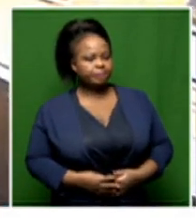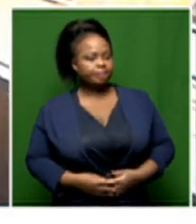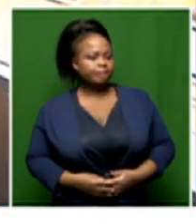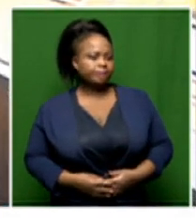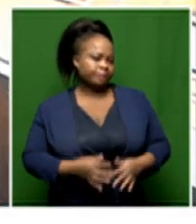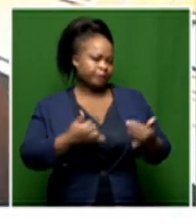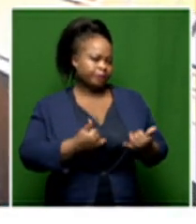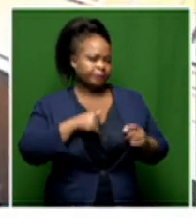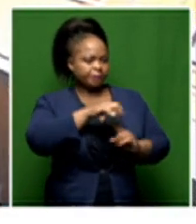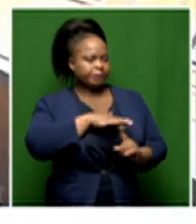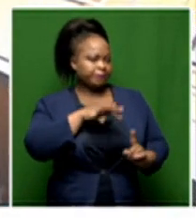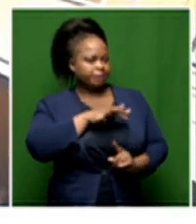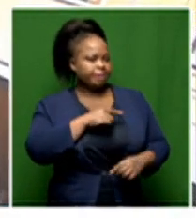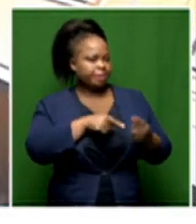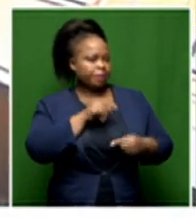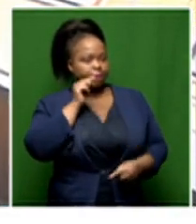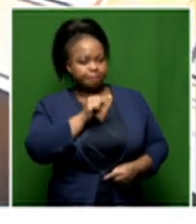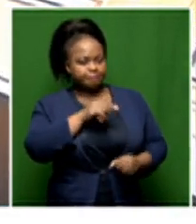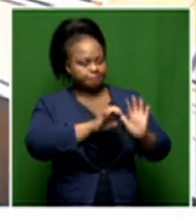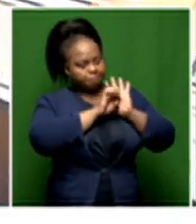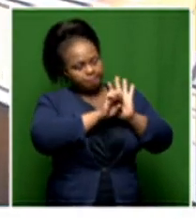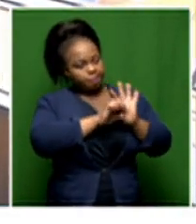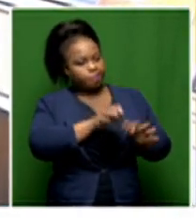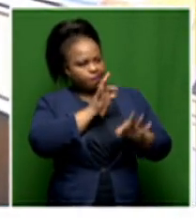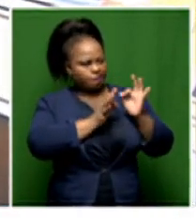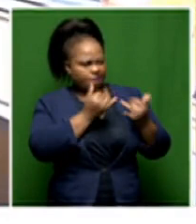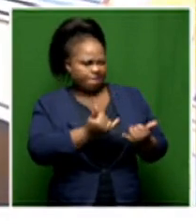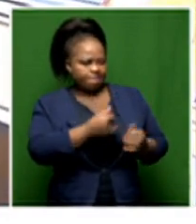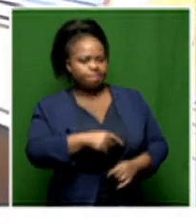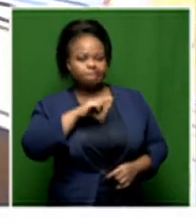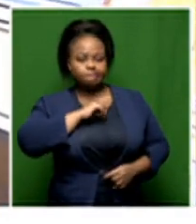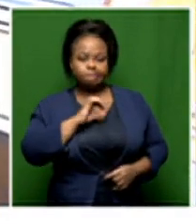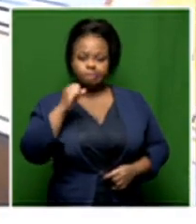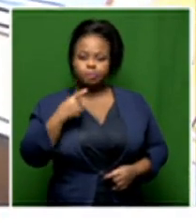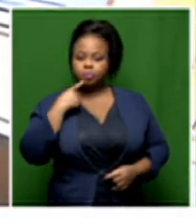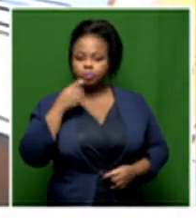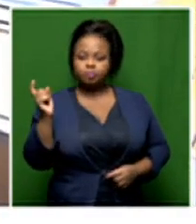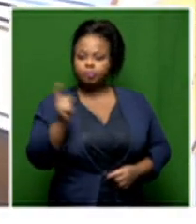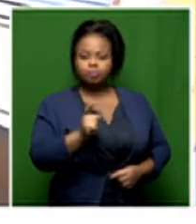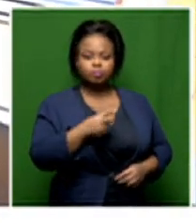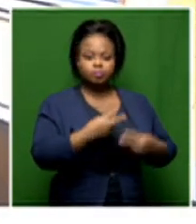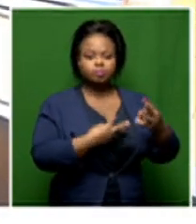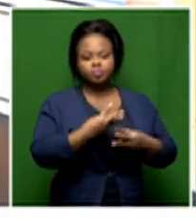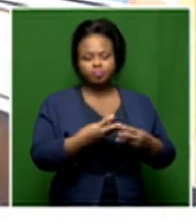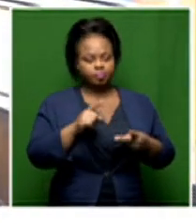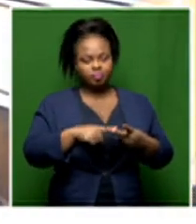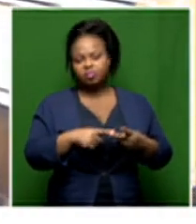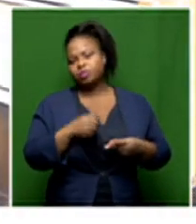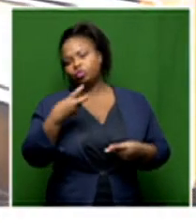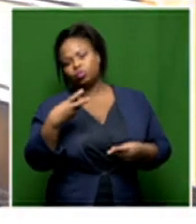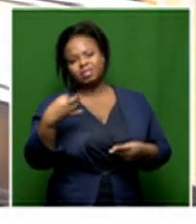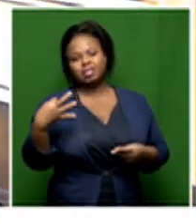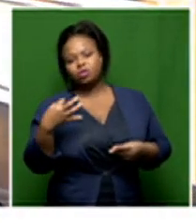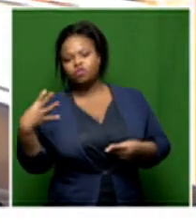out a hypothetical situation following up on the example that you just made of someone who has to come to work, has to take 2, 3,